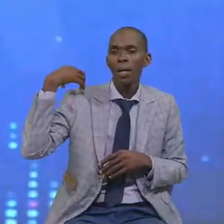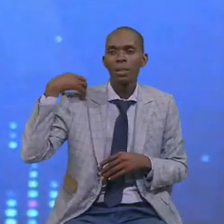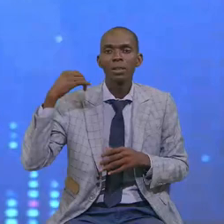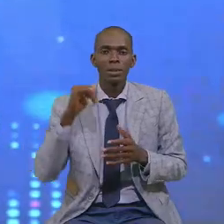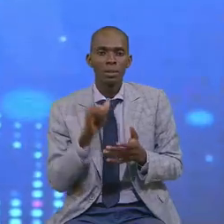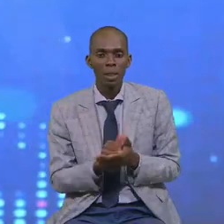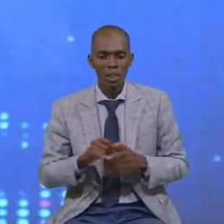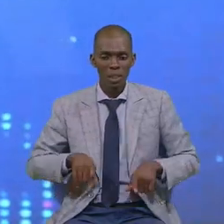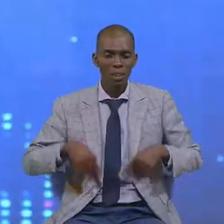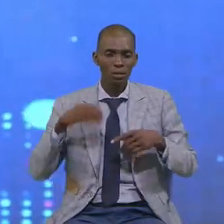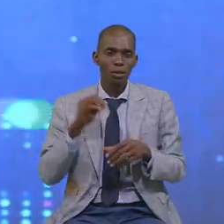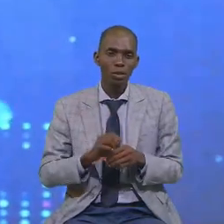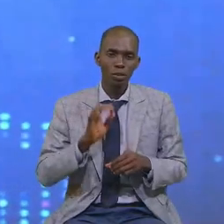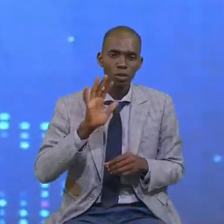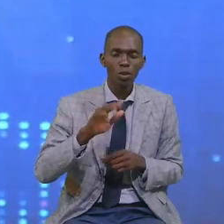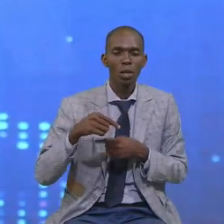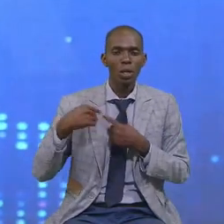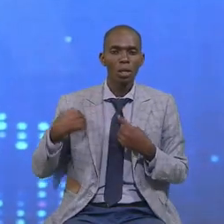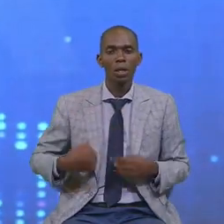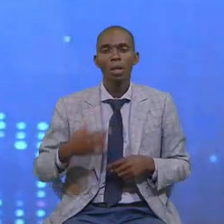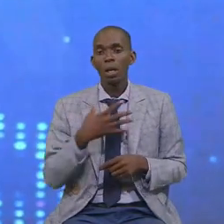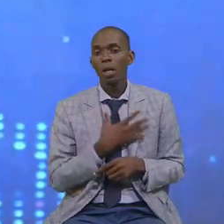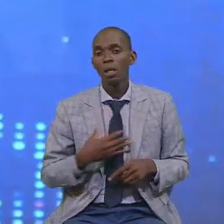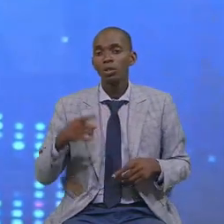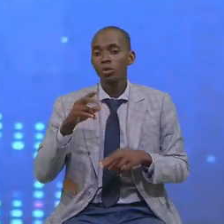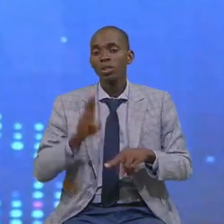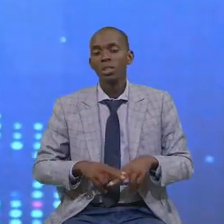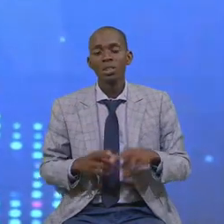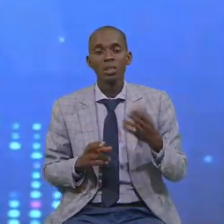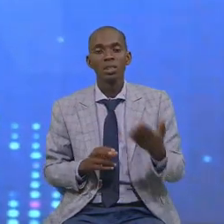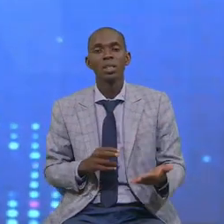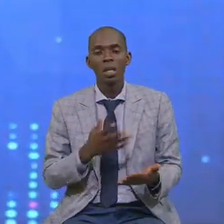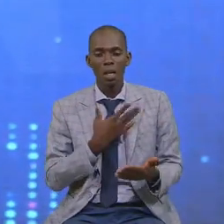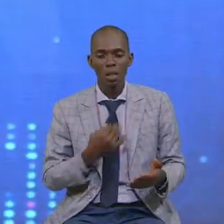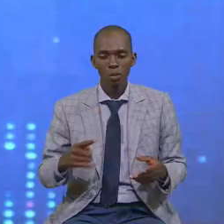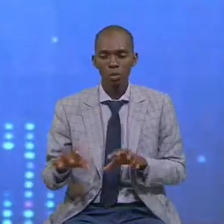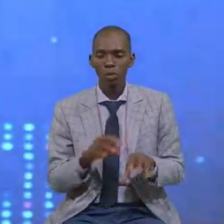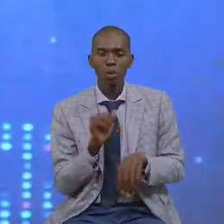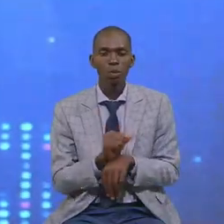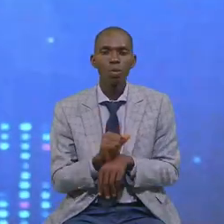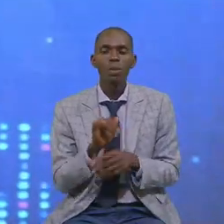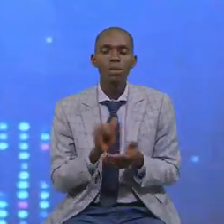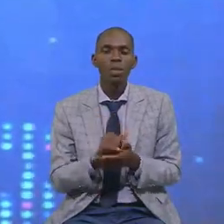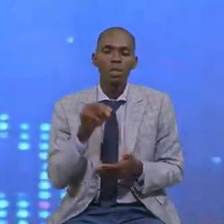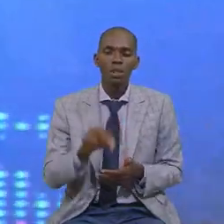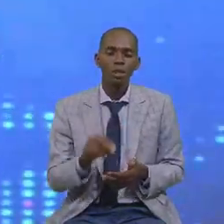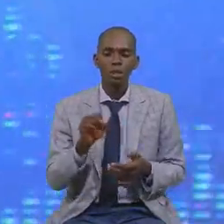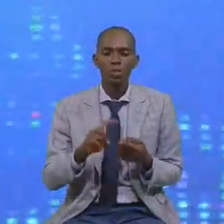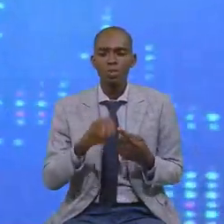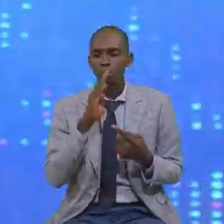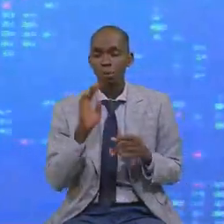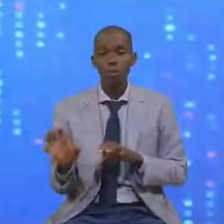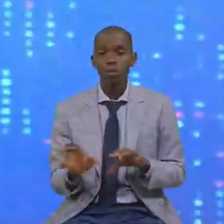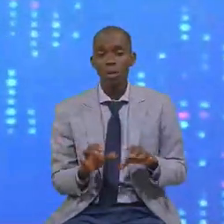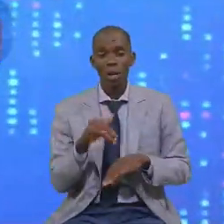lives in your heart, and you sit down there and you do the work that needs to be done, at that